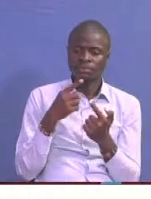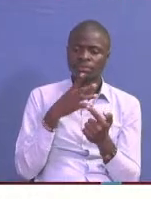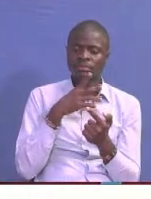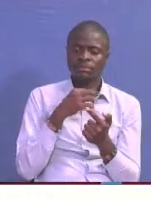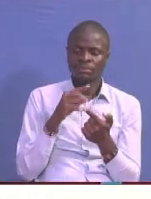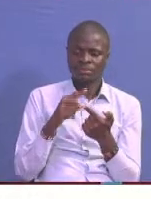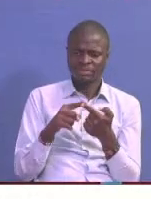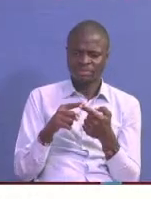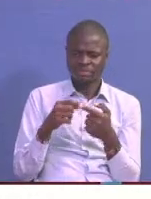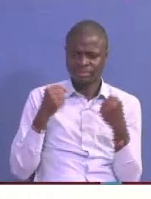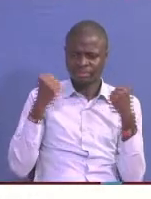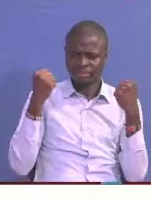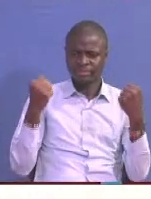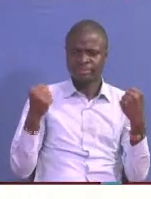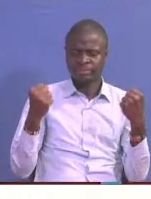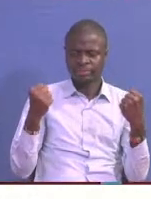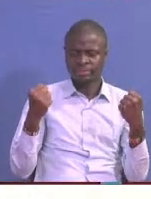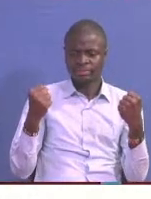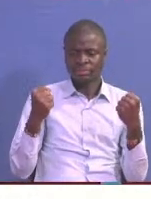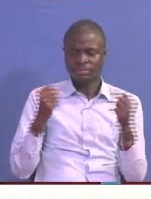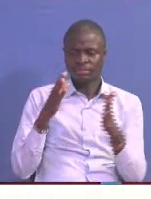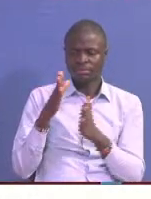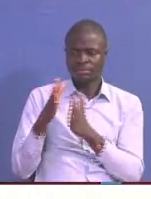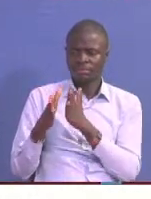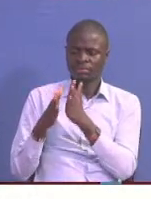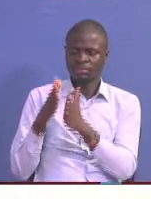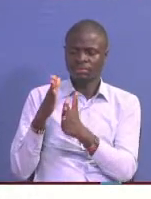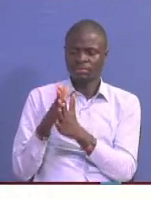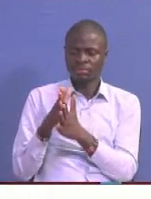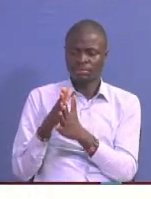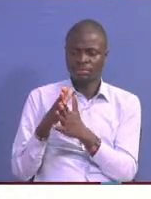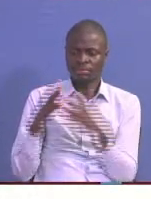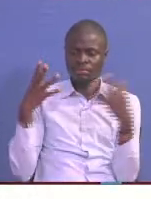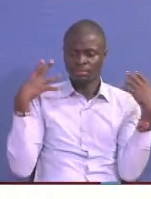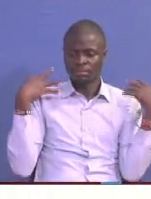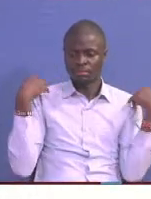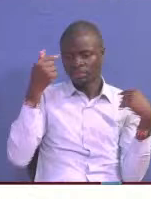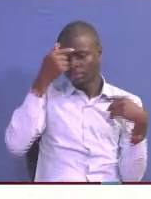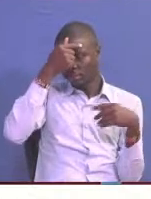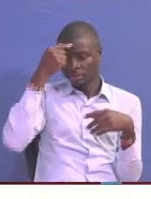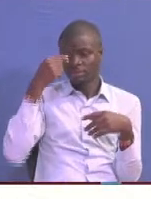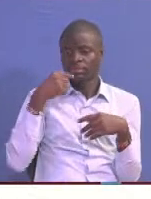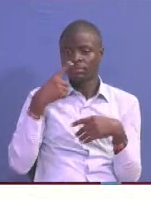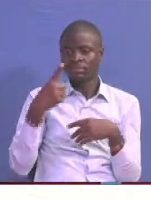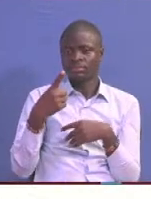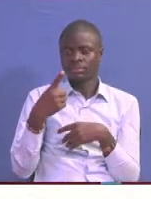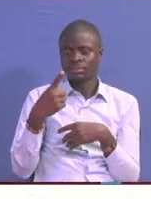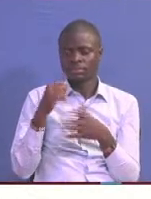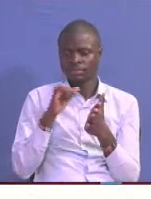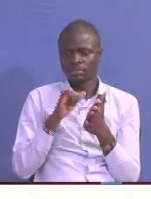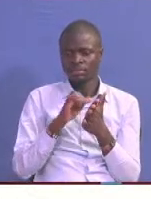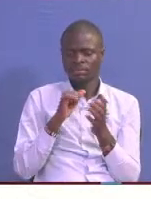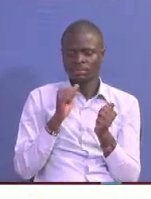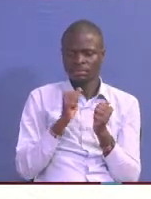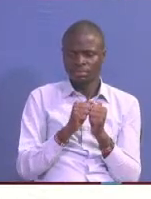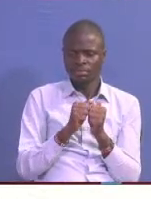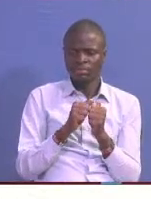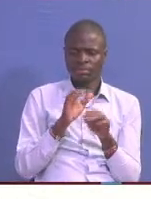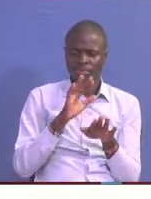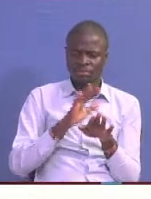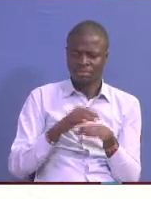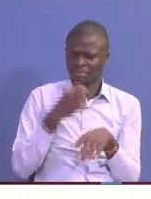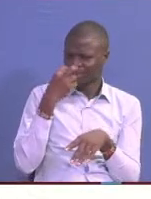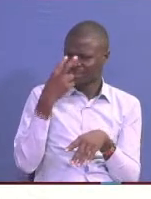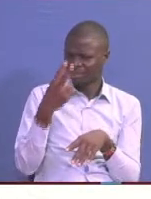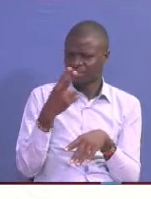to strengthen strategic planning practice, because he said that with proper visioning